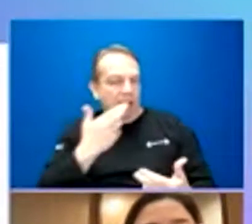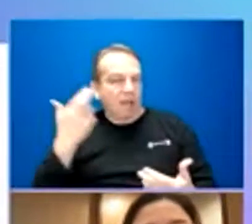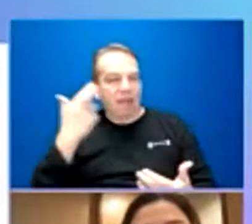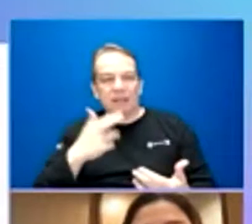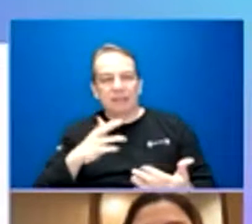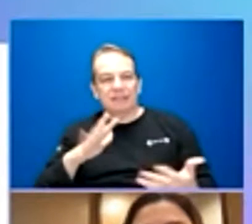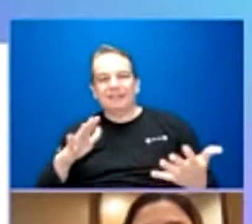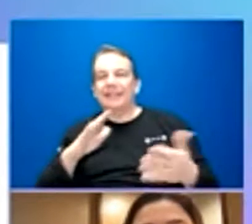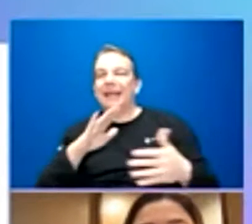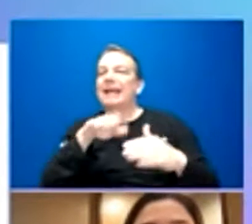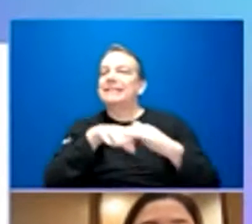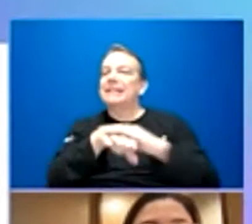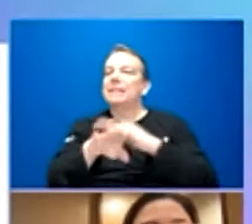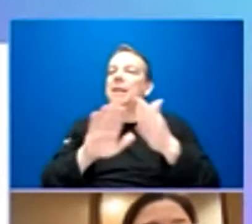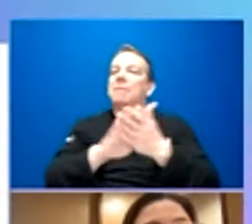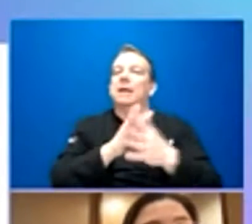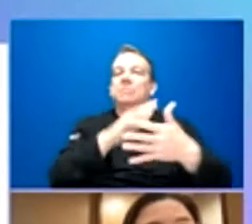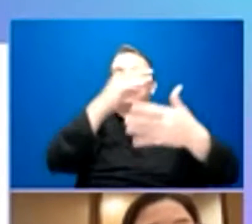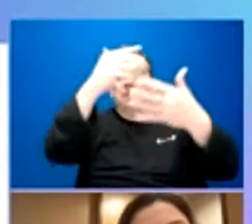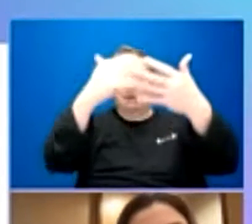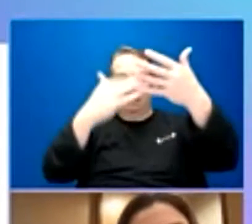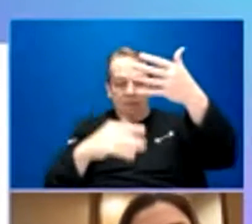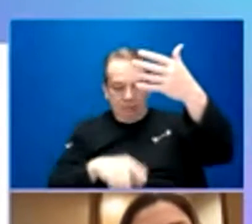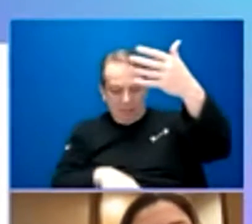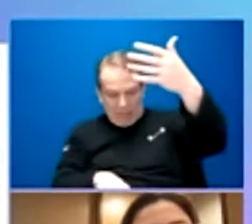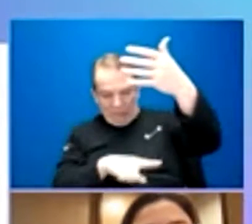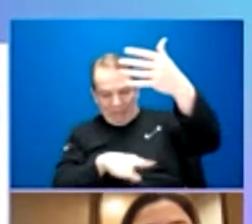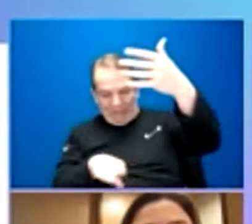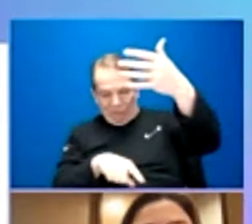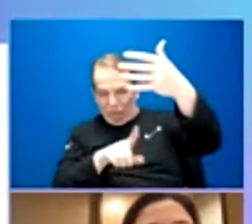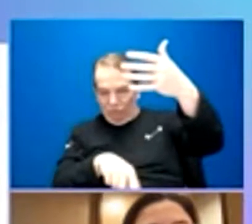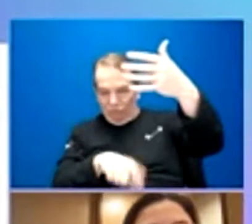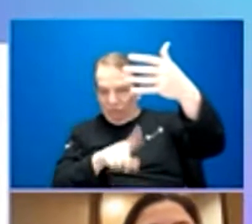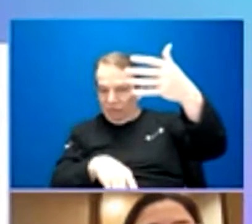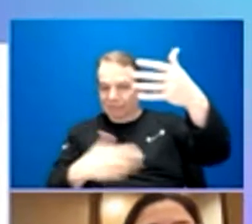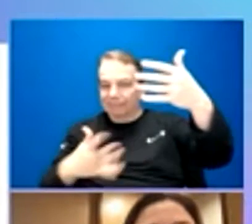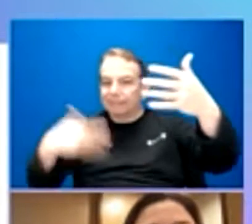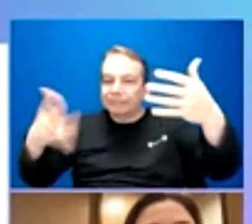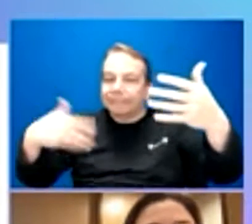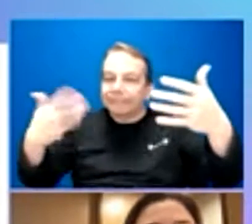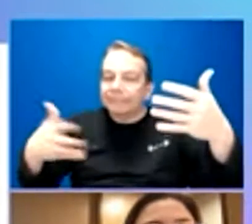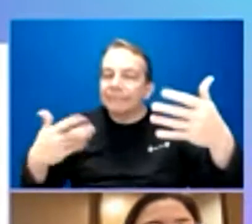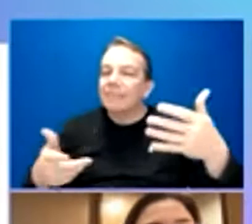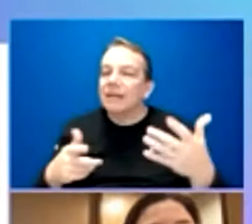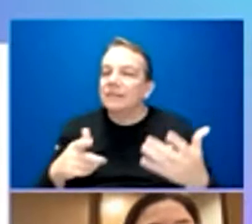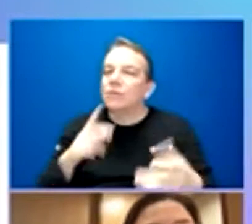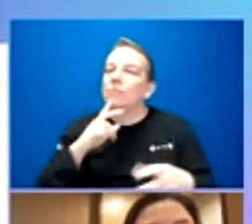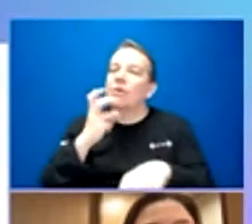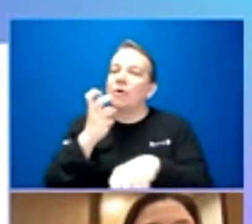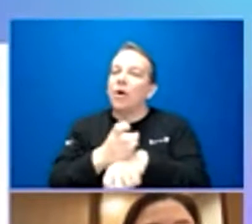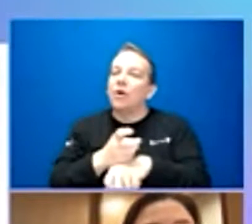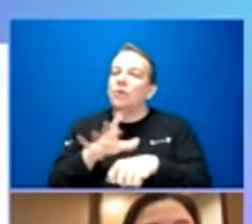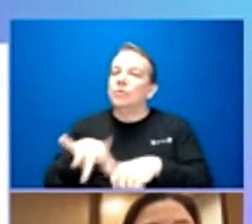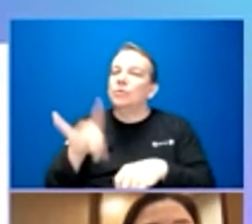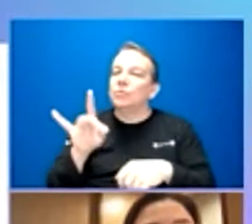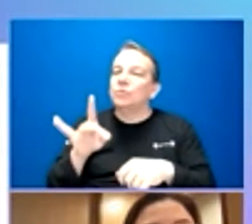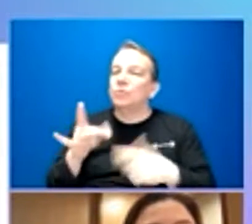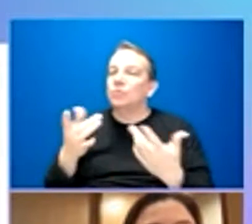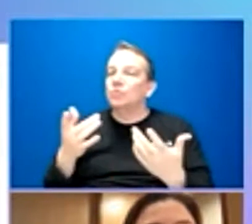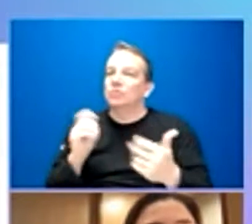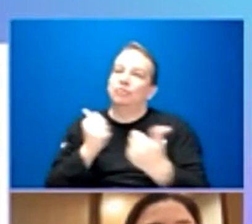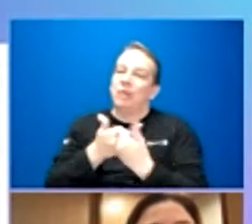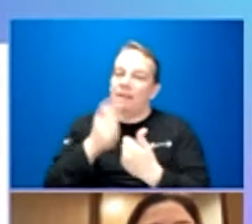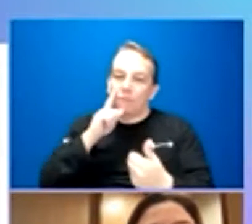accessibility issues to be fixed in the context of everything else that people are trying to achieve in a product org is significantly challenging for